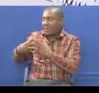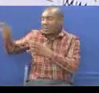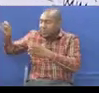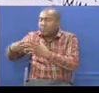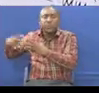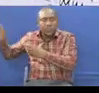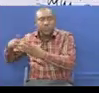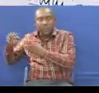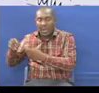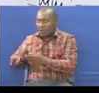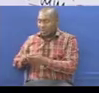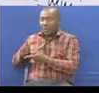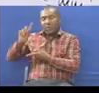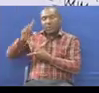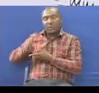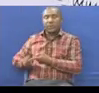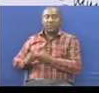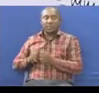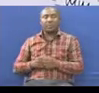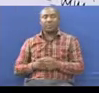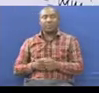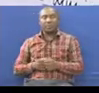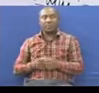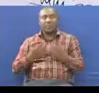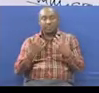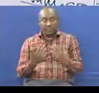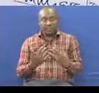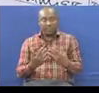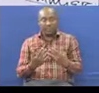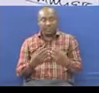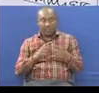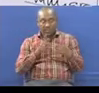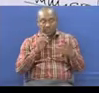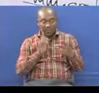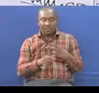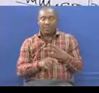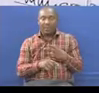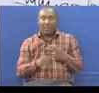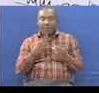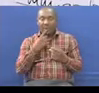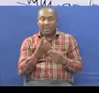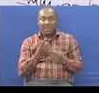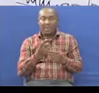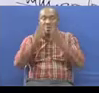areas. Then the second character, I said human population is